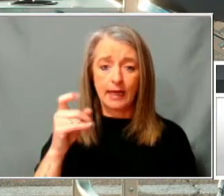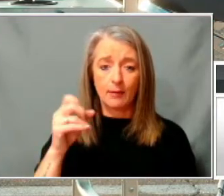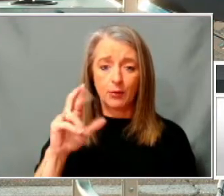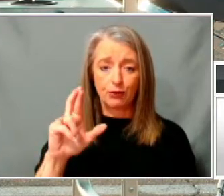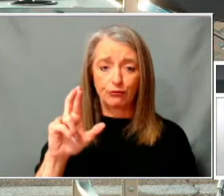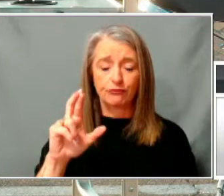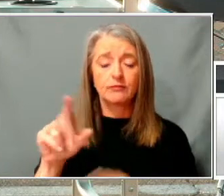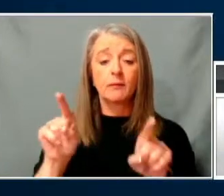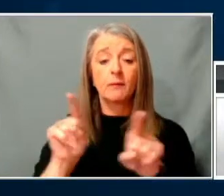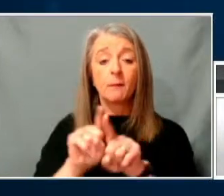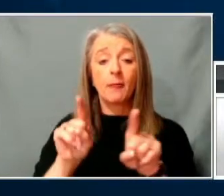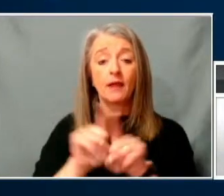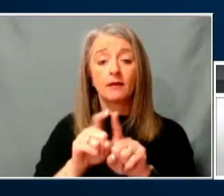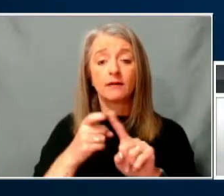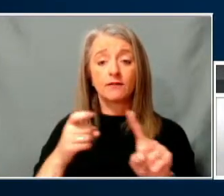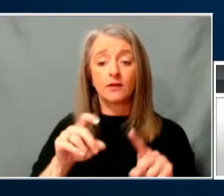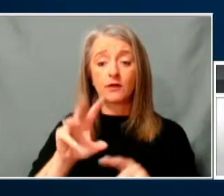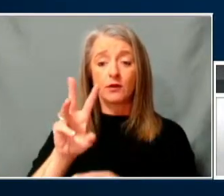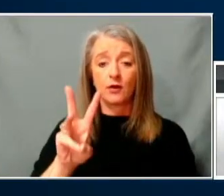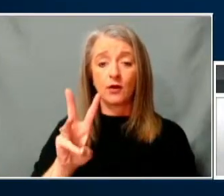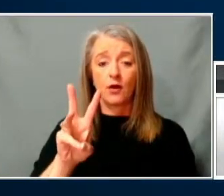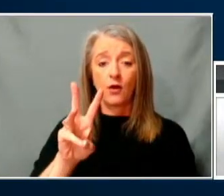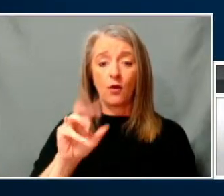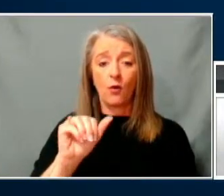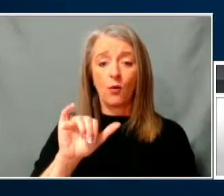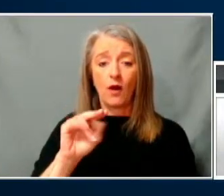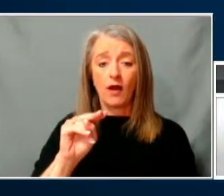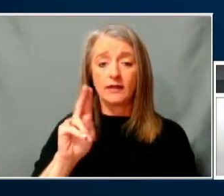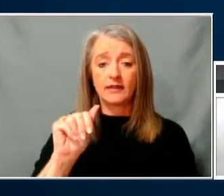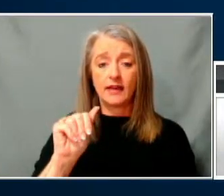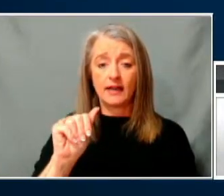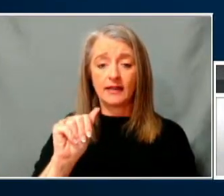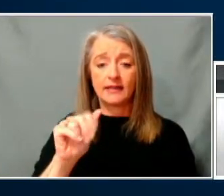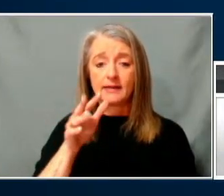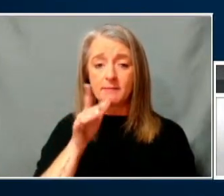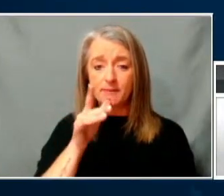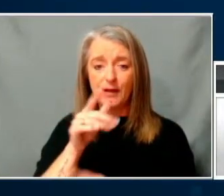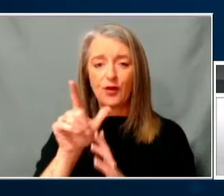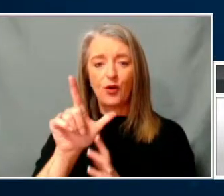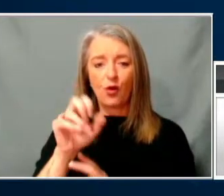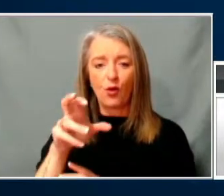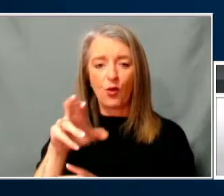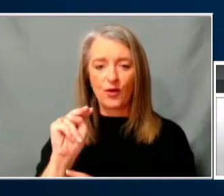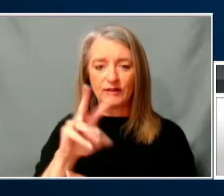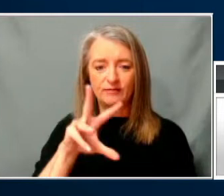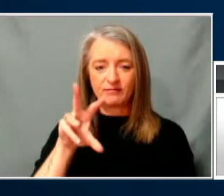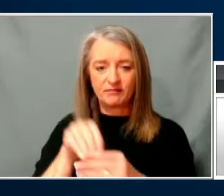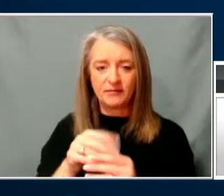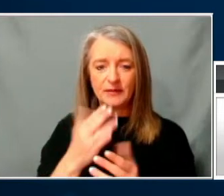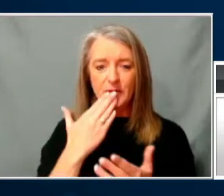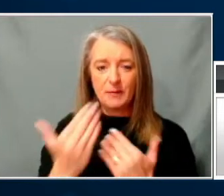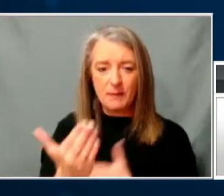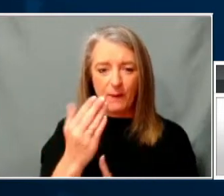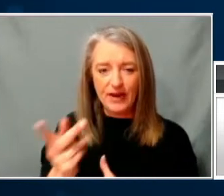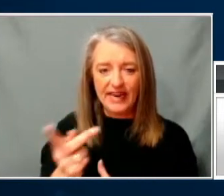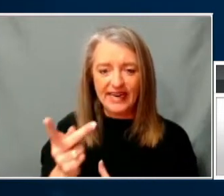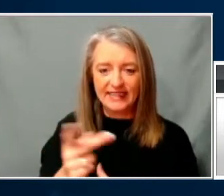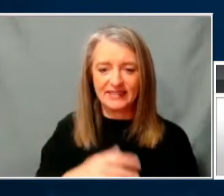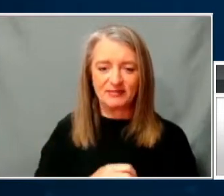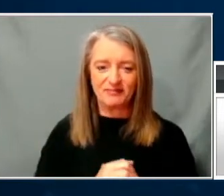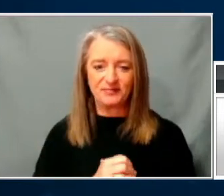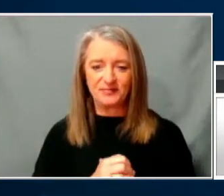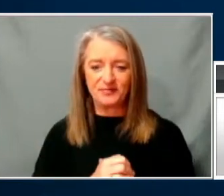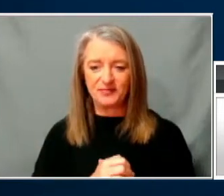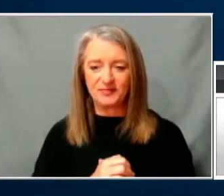from afar is Wanye, and his mother Lauren is joining us as well. Good morning to both of you. Good morning.